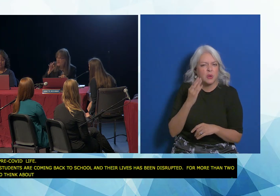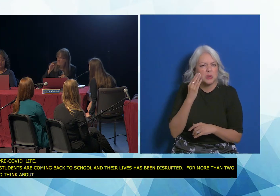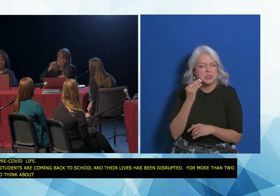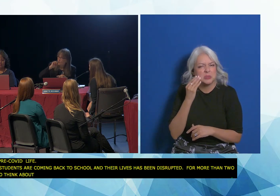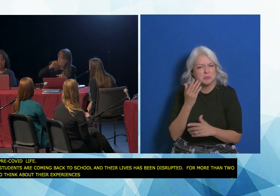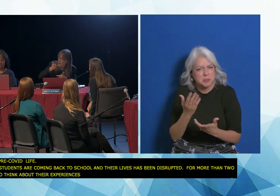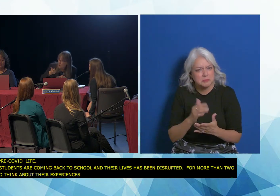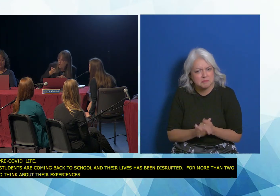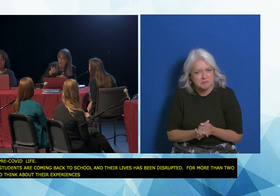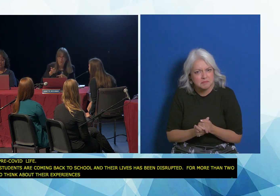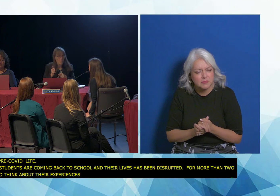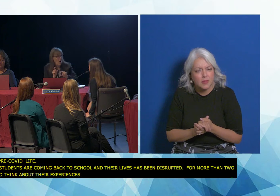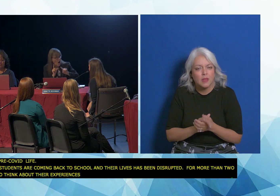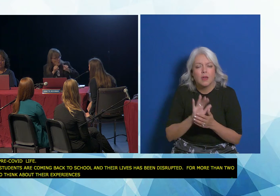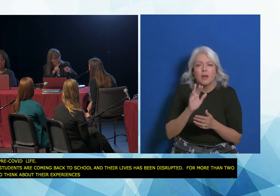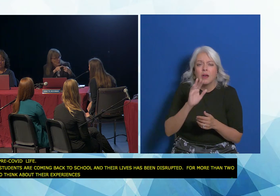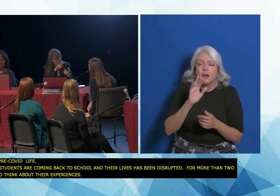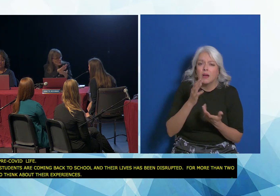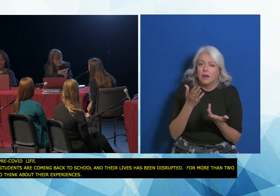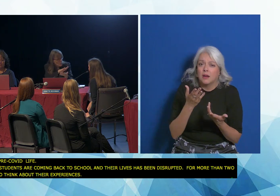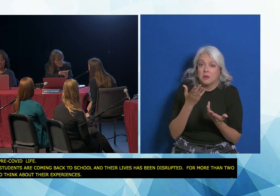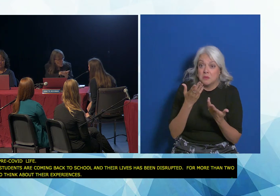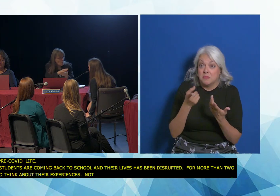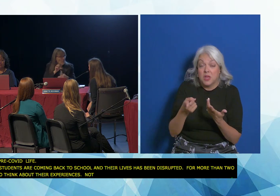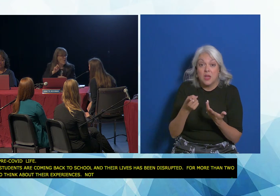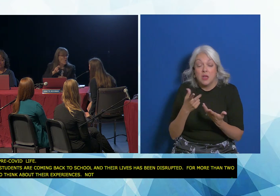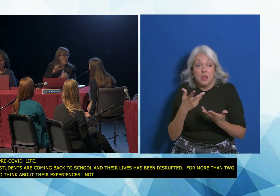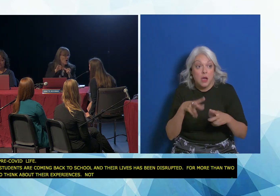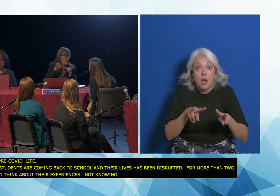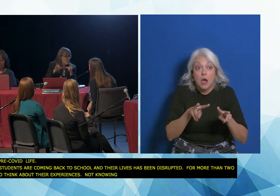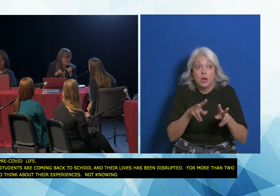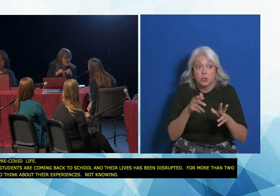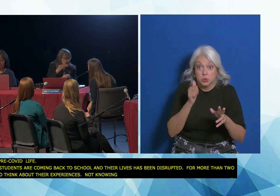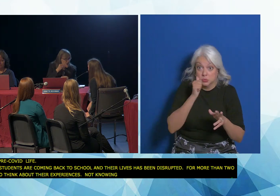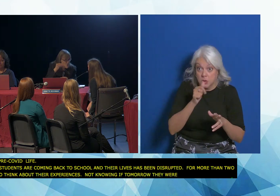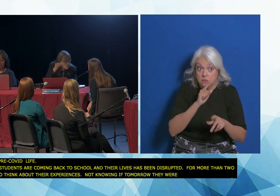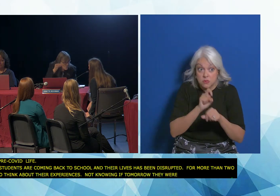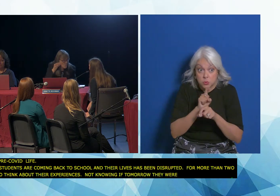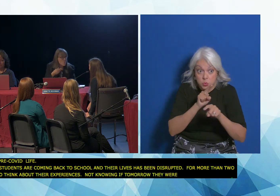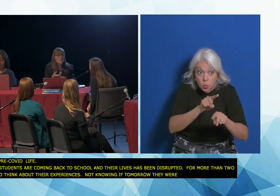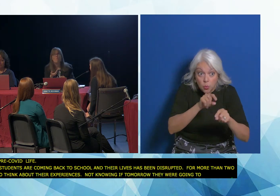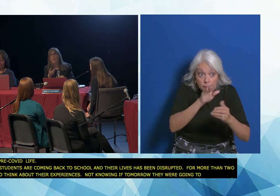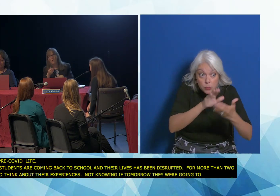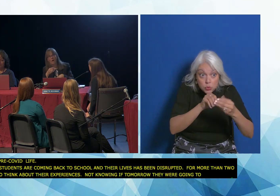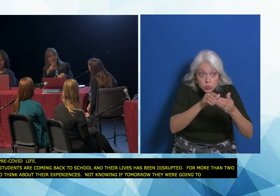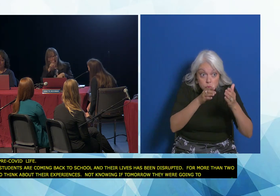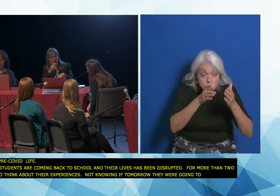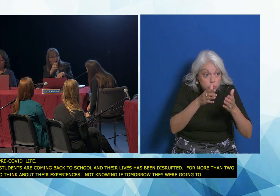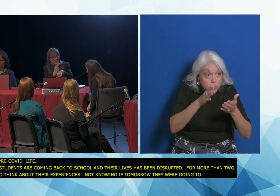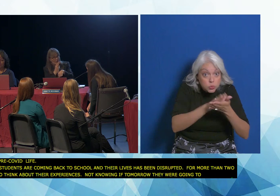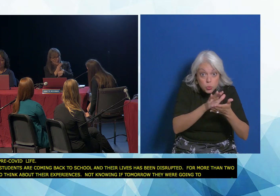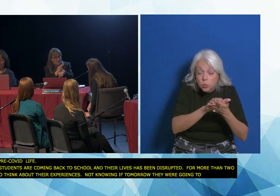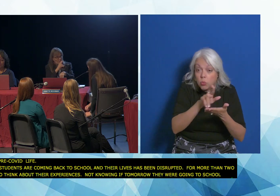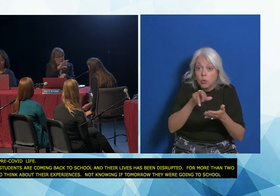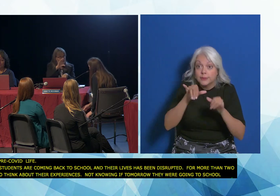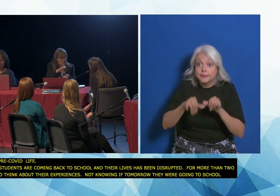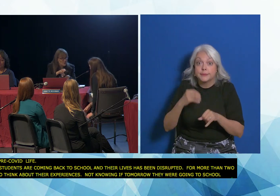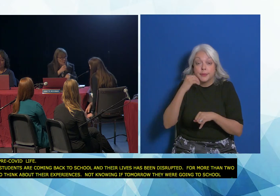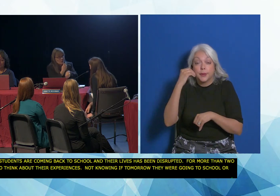experiences. Not knowing if tomorrow they were going to school or staying